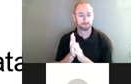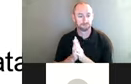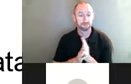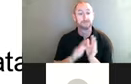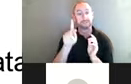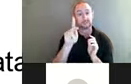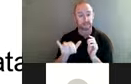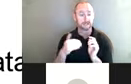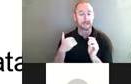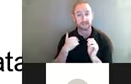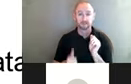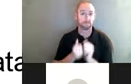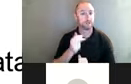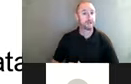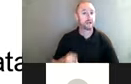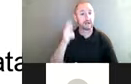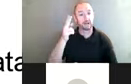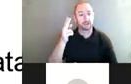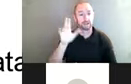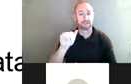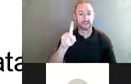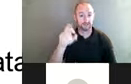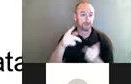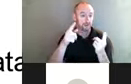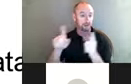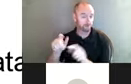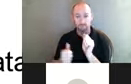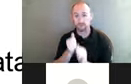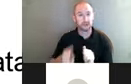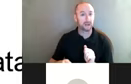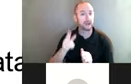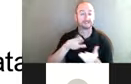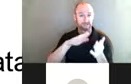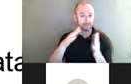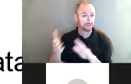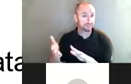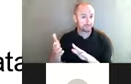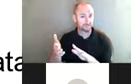Kentucky has the highest all-site cancer incidence. It has the highest mortality rates.